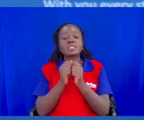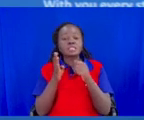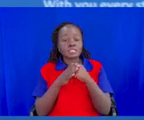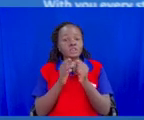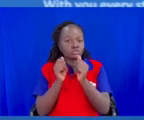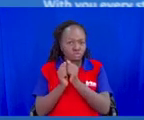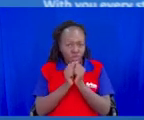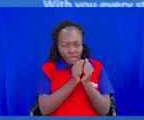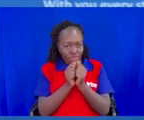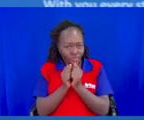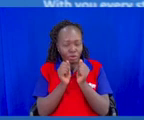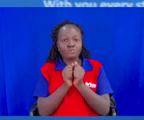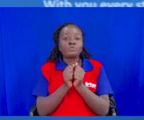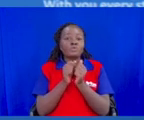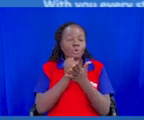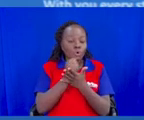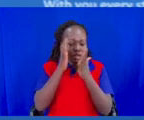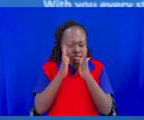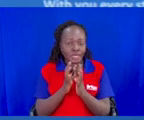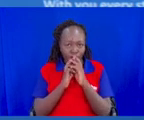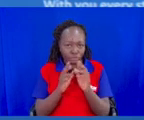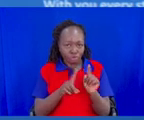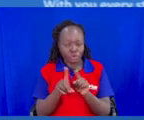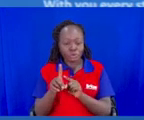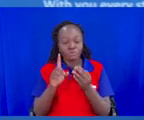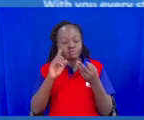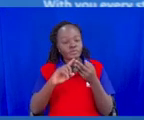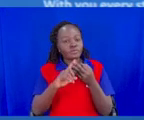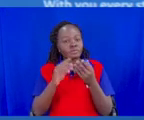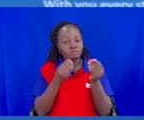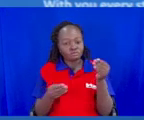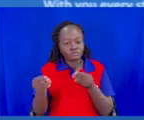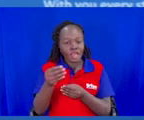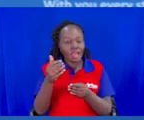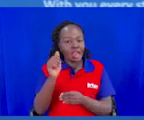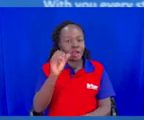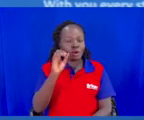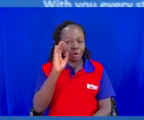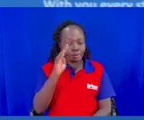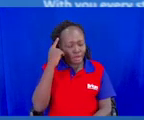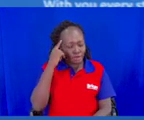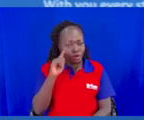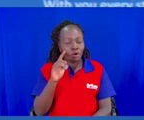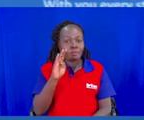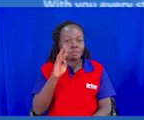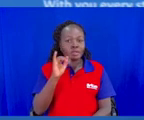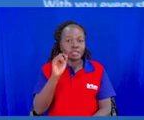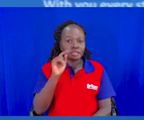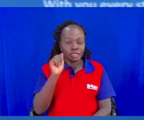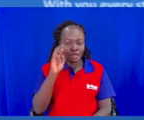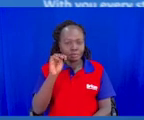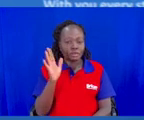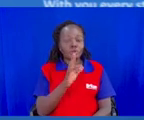auditor's report thereon. And number three, to transact any other business of the Britam Unit Trust Funds of which